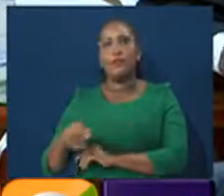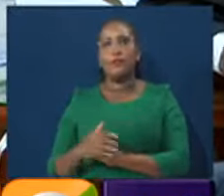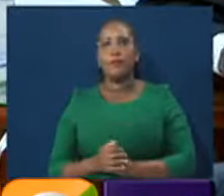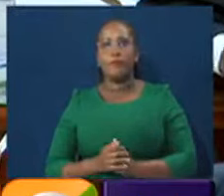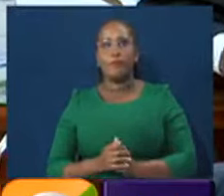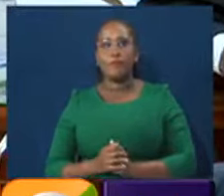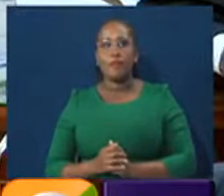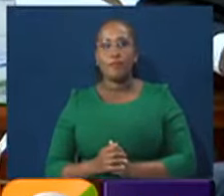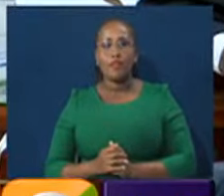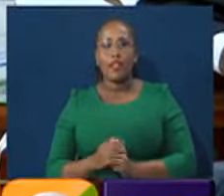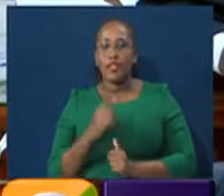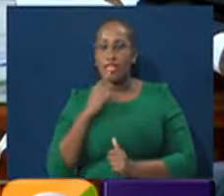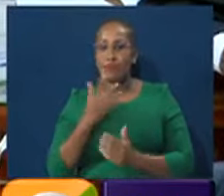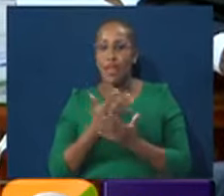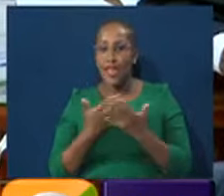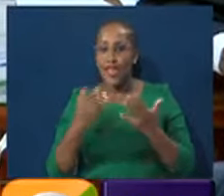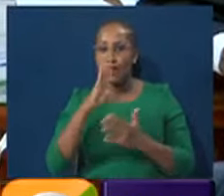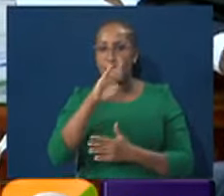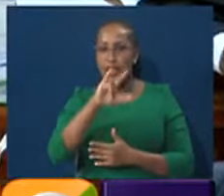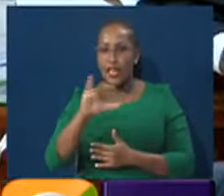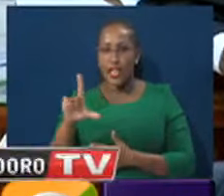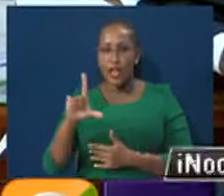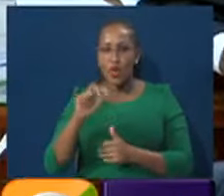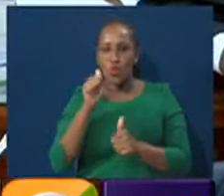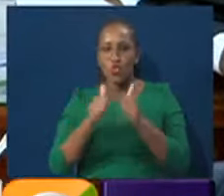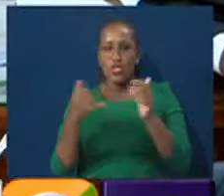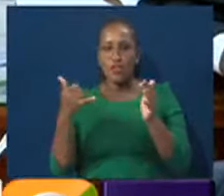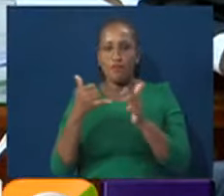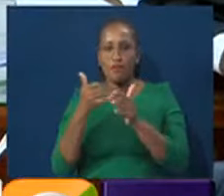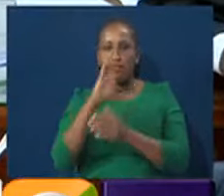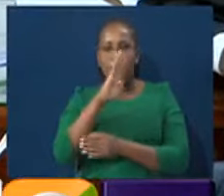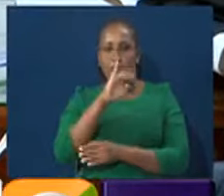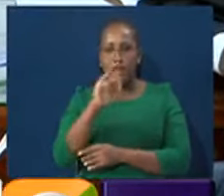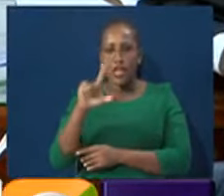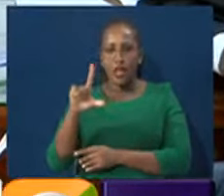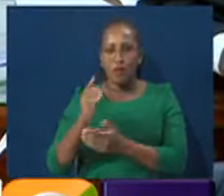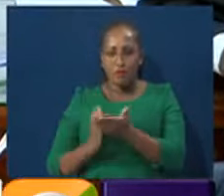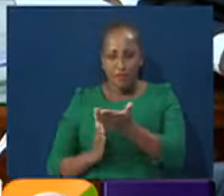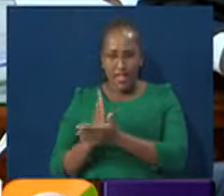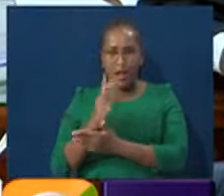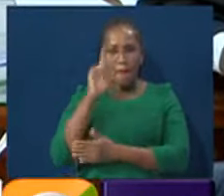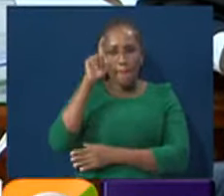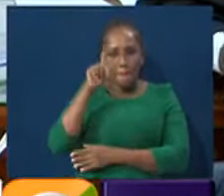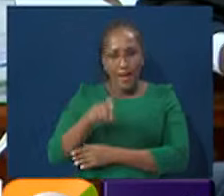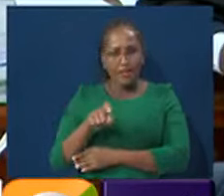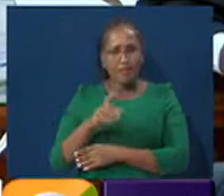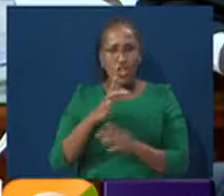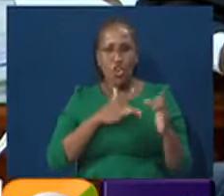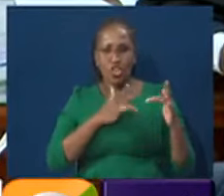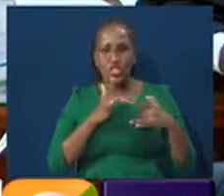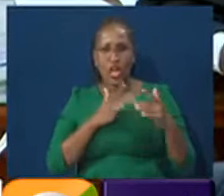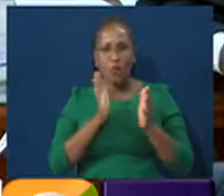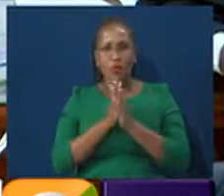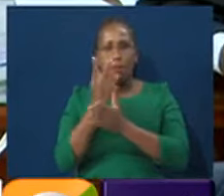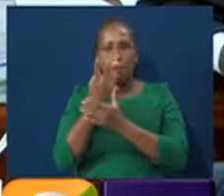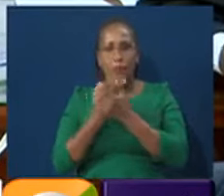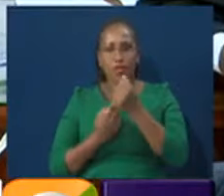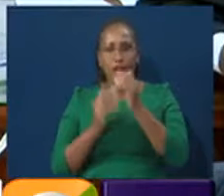I'll just admit that any bill touching on the Bill of Rights must be considered by both houses of